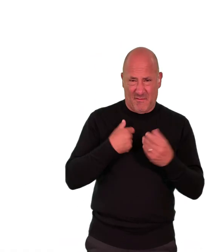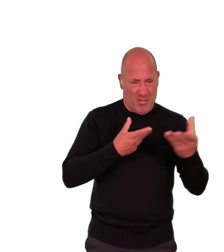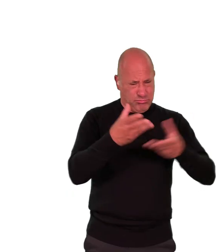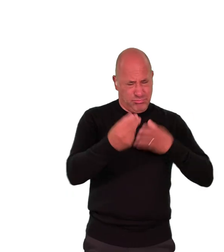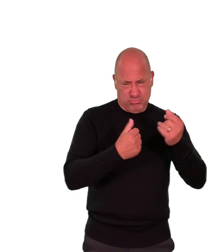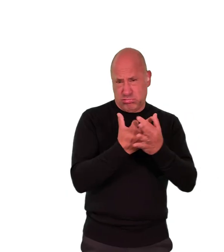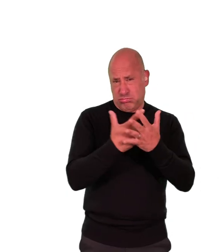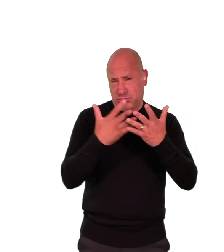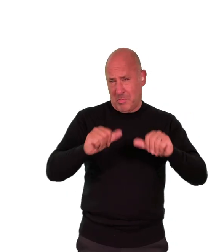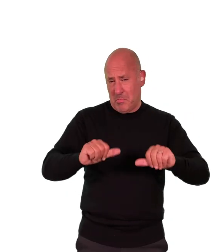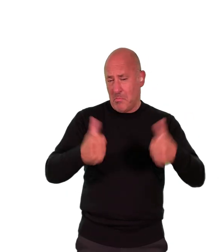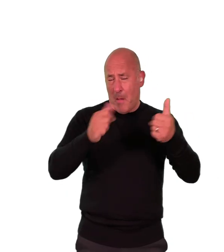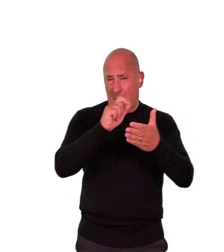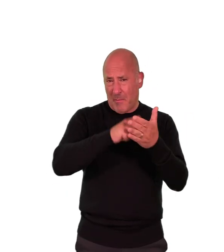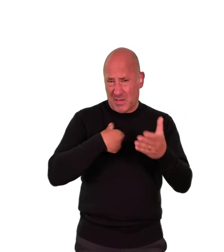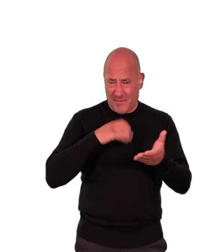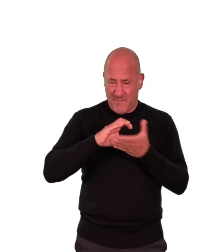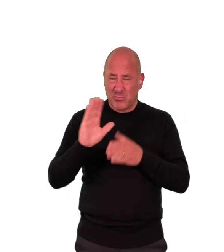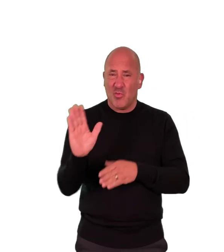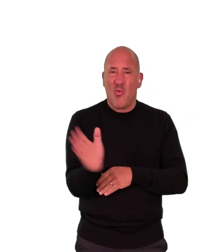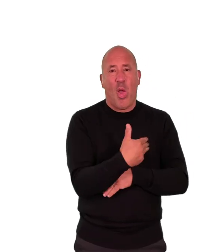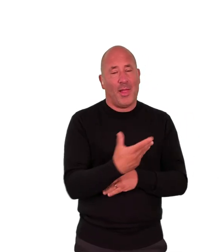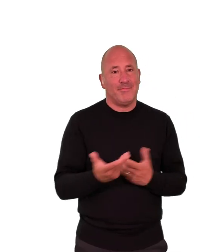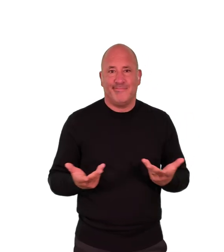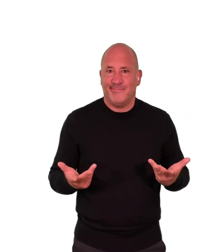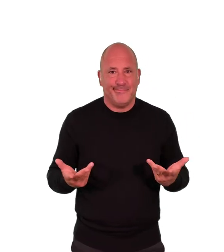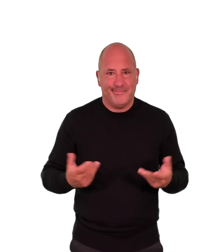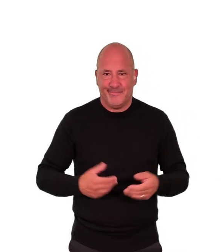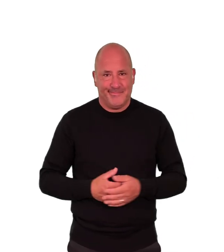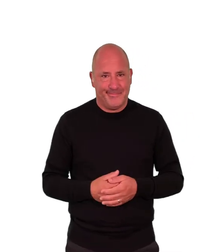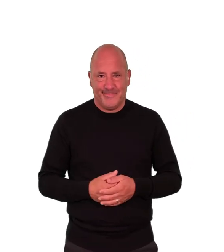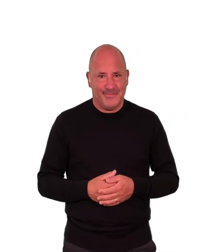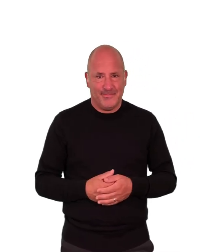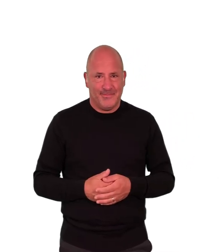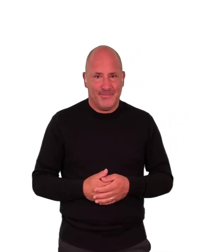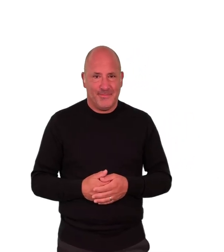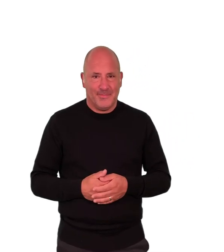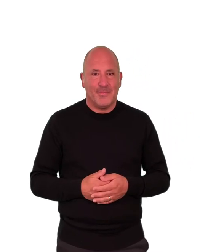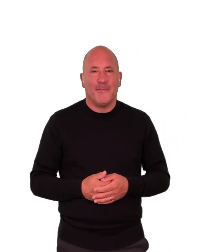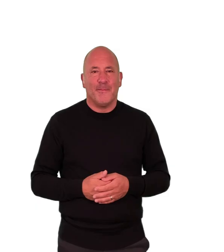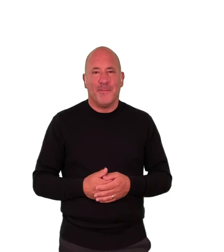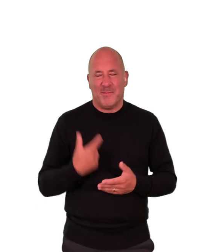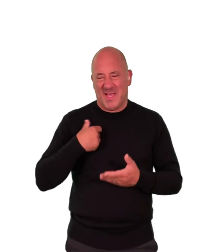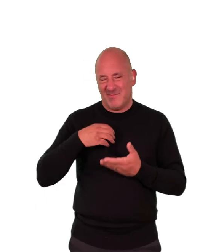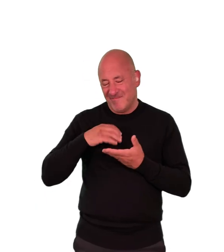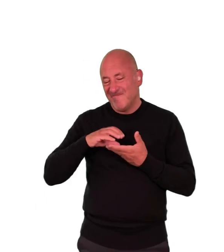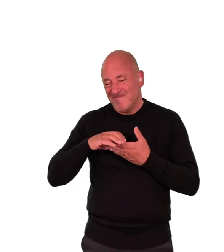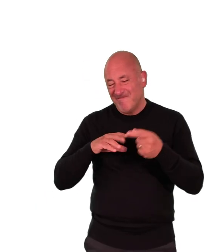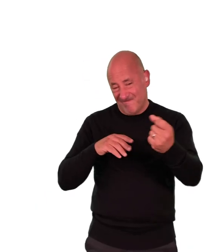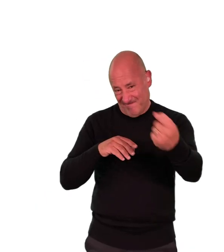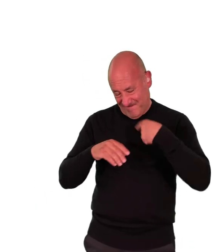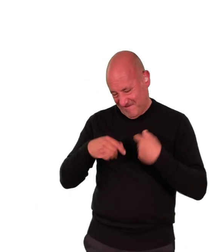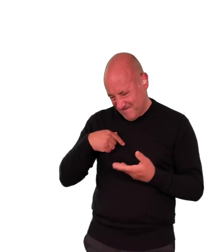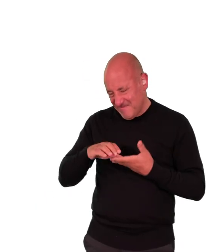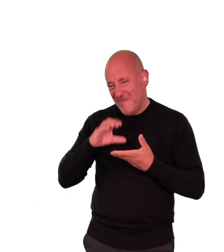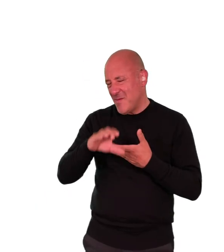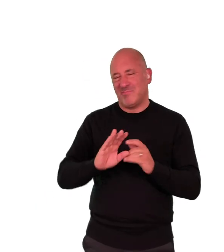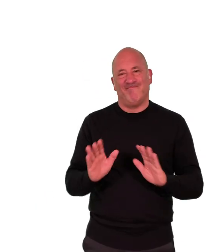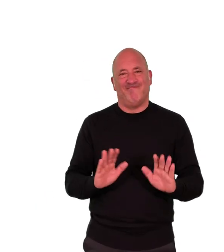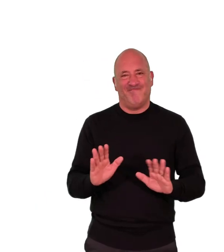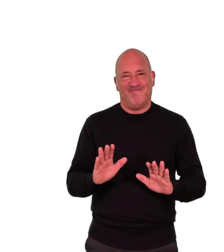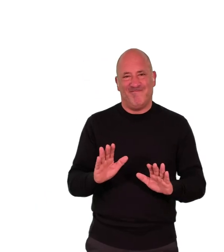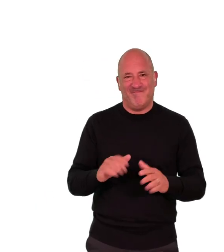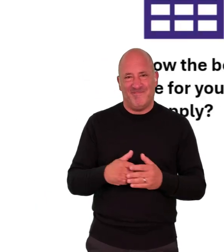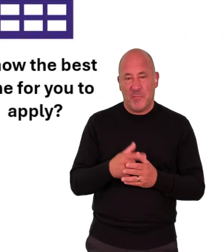We receive far more good applications than we can fund. If your application isn't funded, there are restrictions on